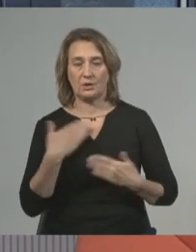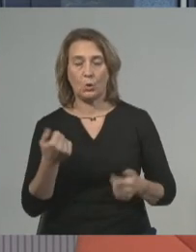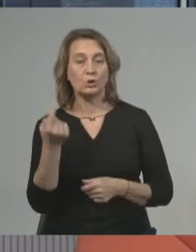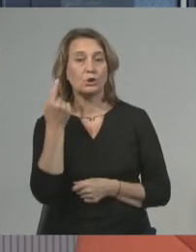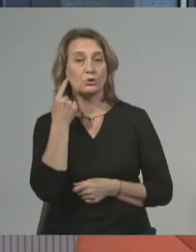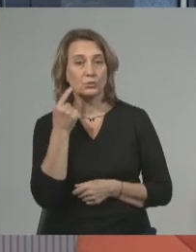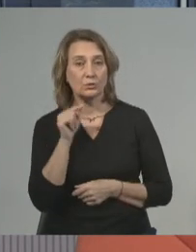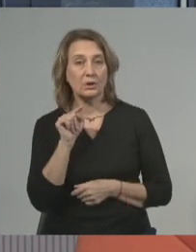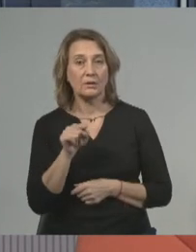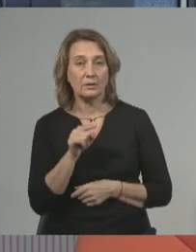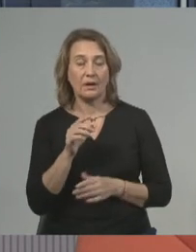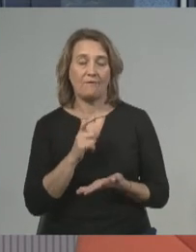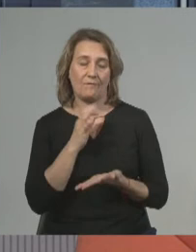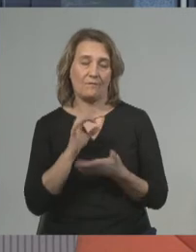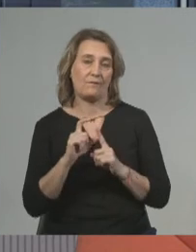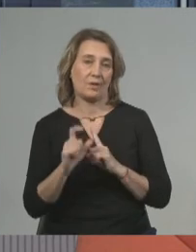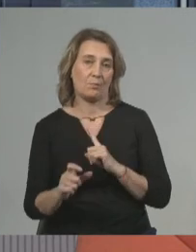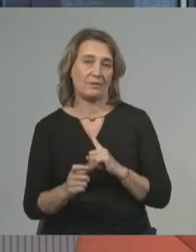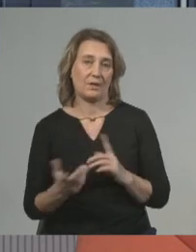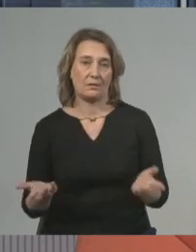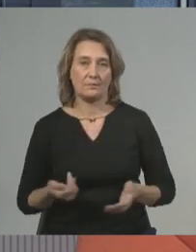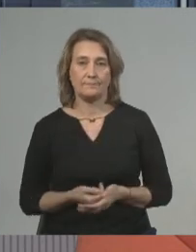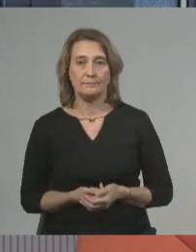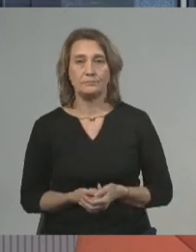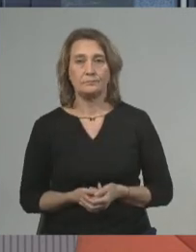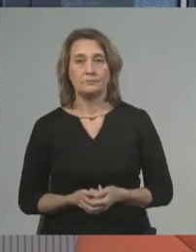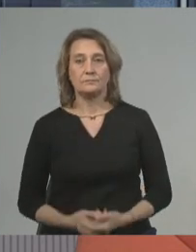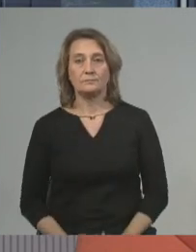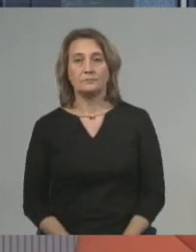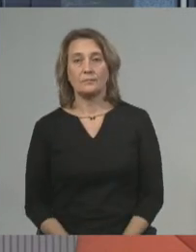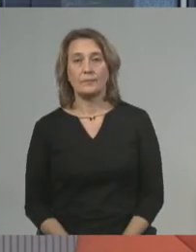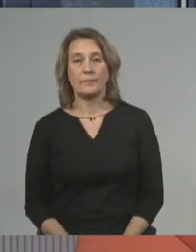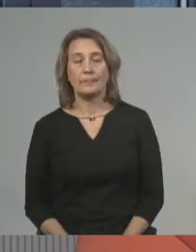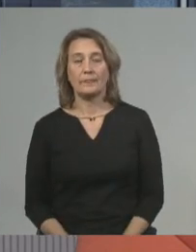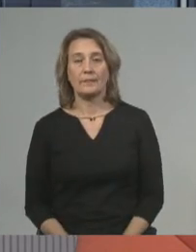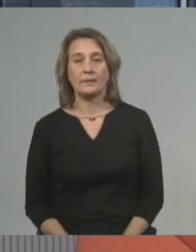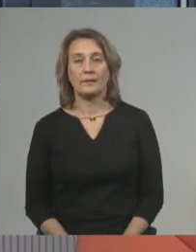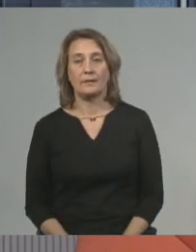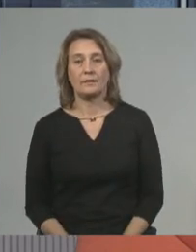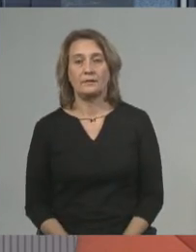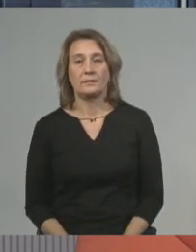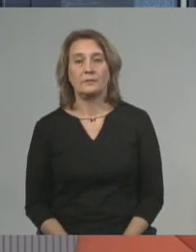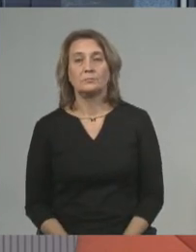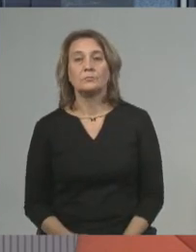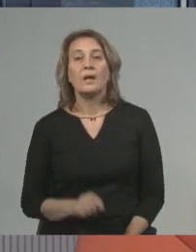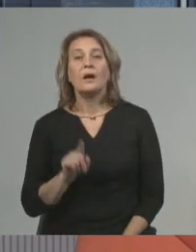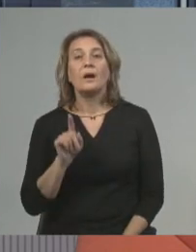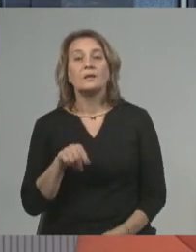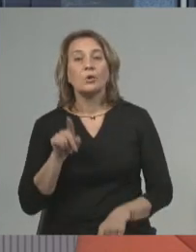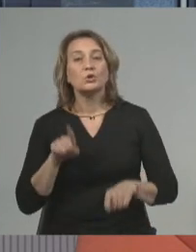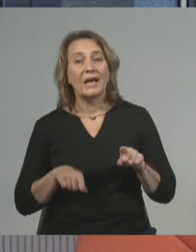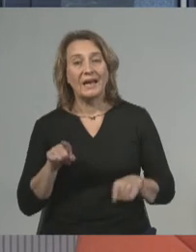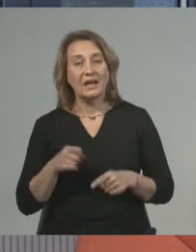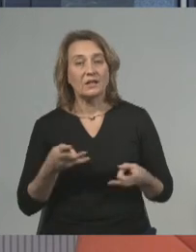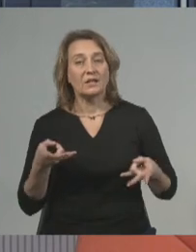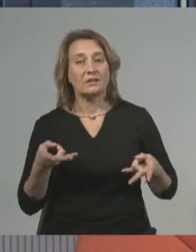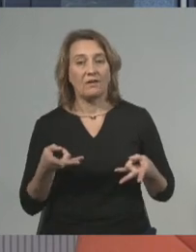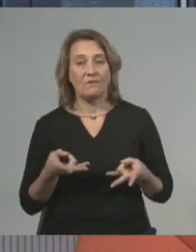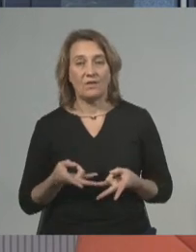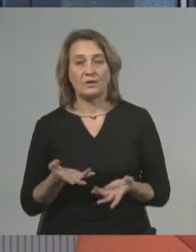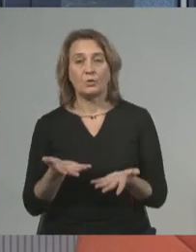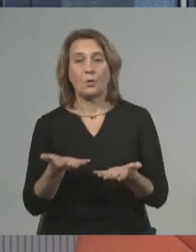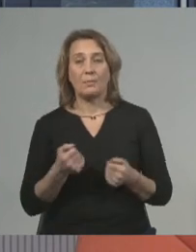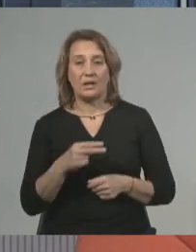provoking but at the same time taking some of that feedback into consideration even if sometimes it's it's it's